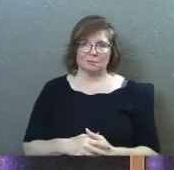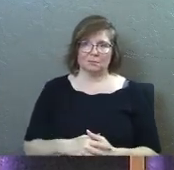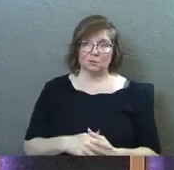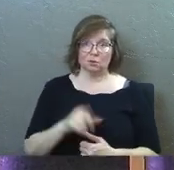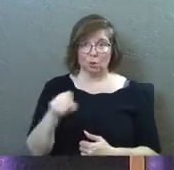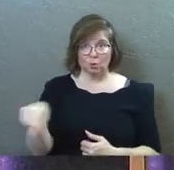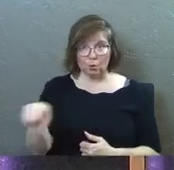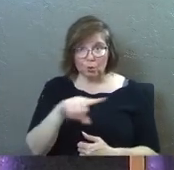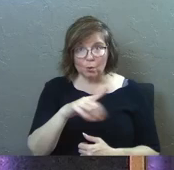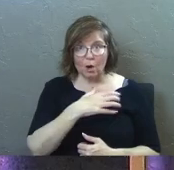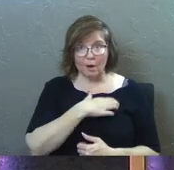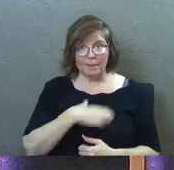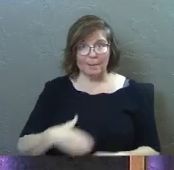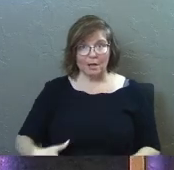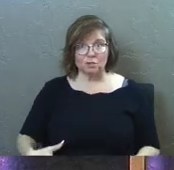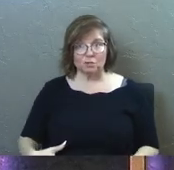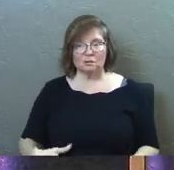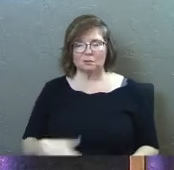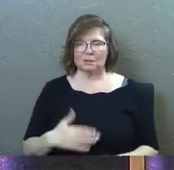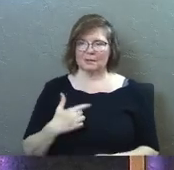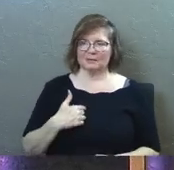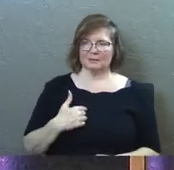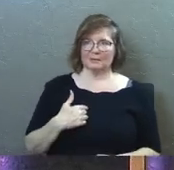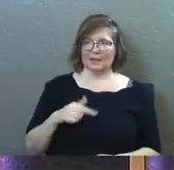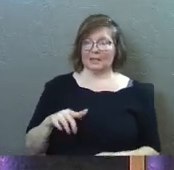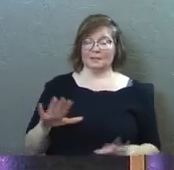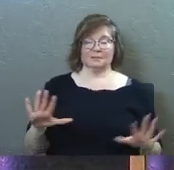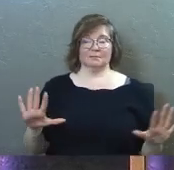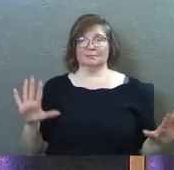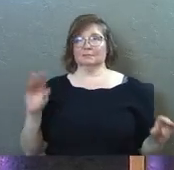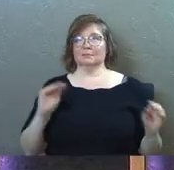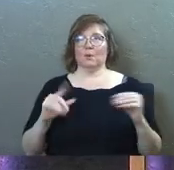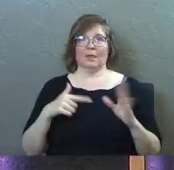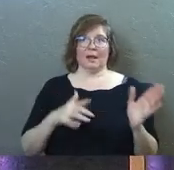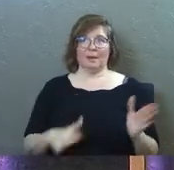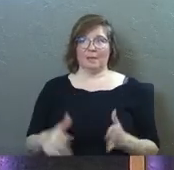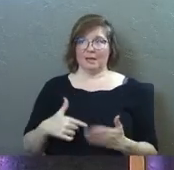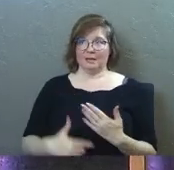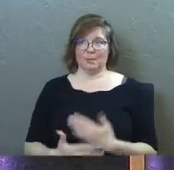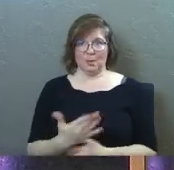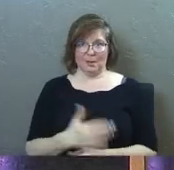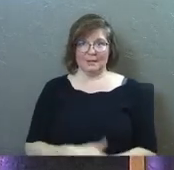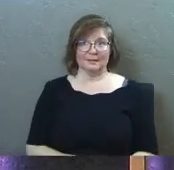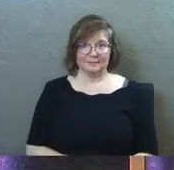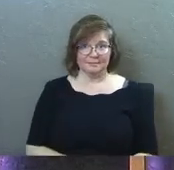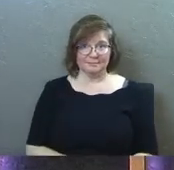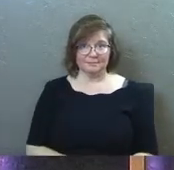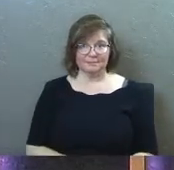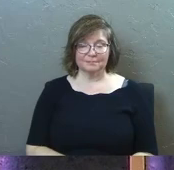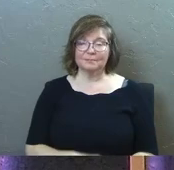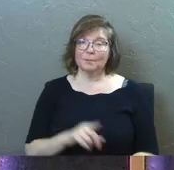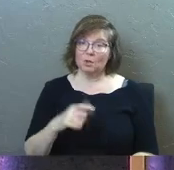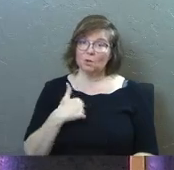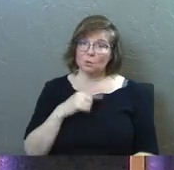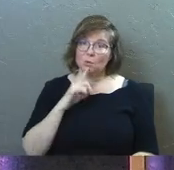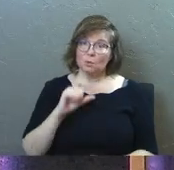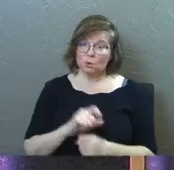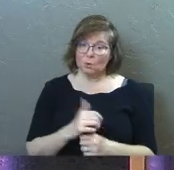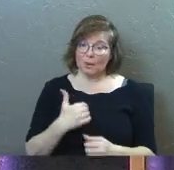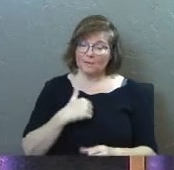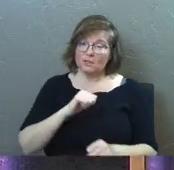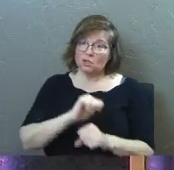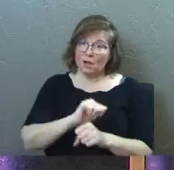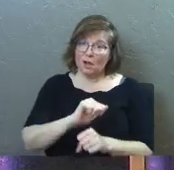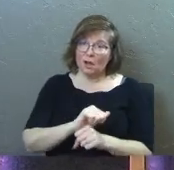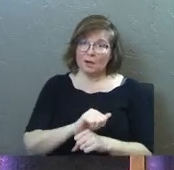an ambassador. Some of you are like, this is way heavier than I planned this morning. But you do. You have a